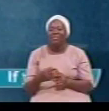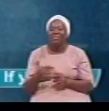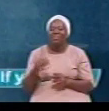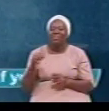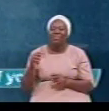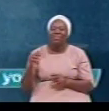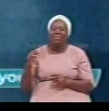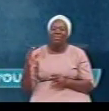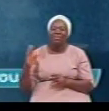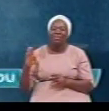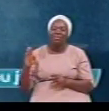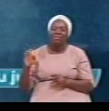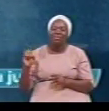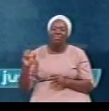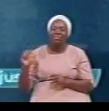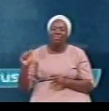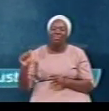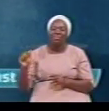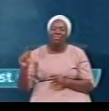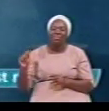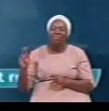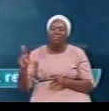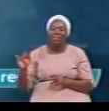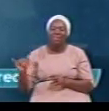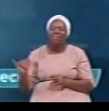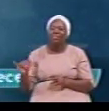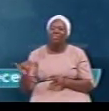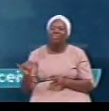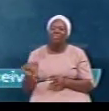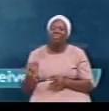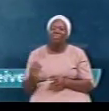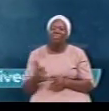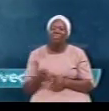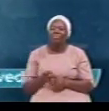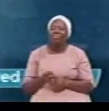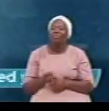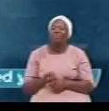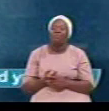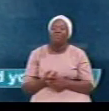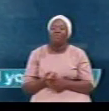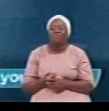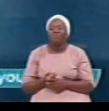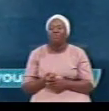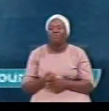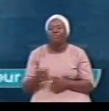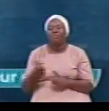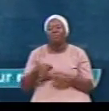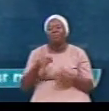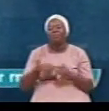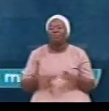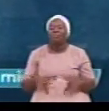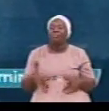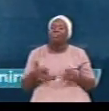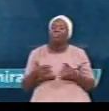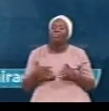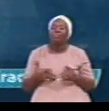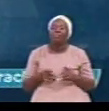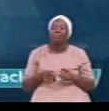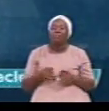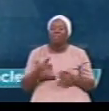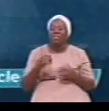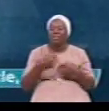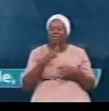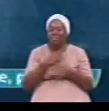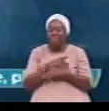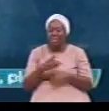Viti Mlamba Kaitisha. I'm coming from Solwezi, Deeperlife. I've been